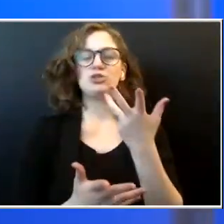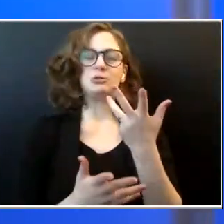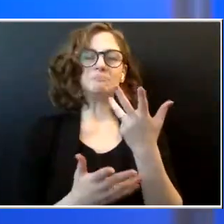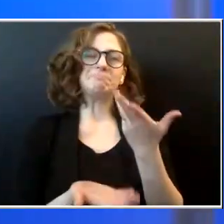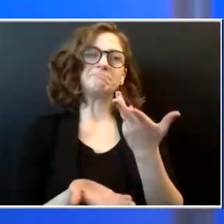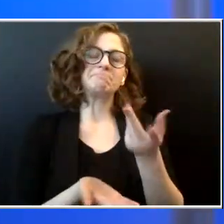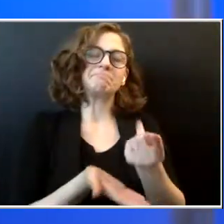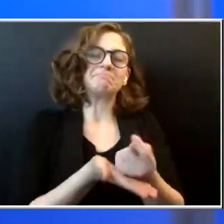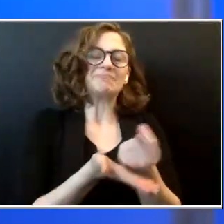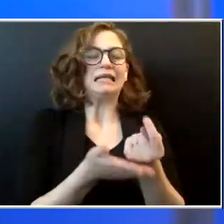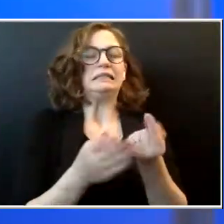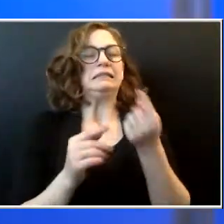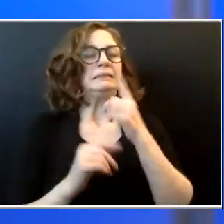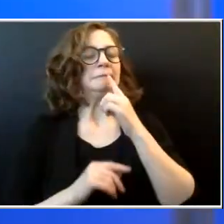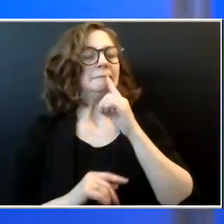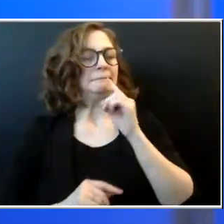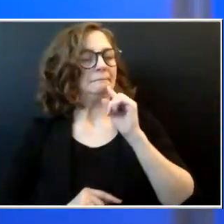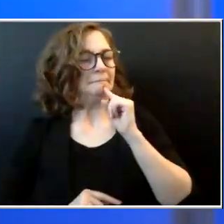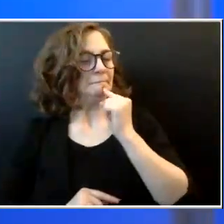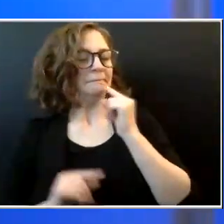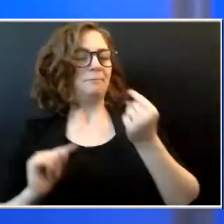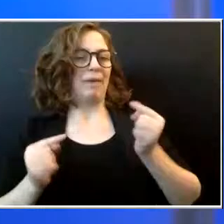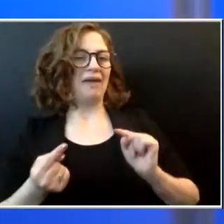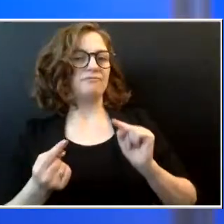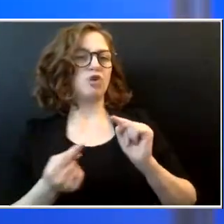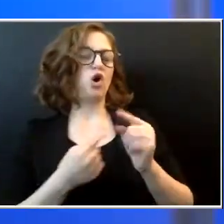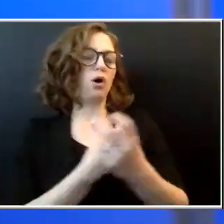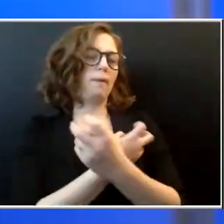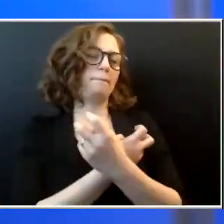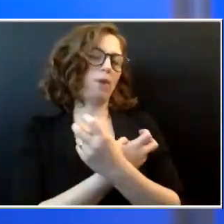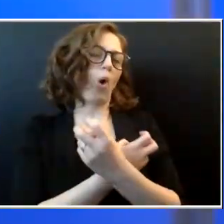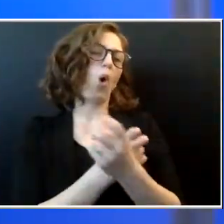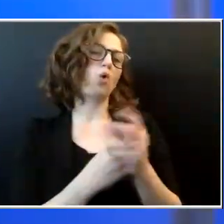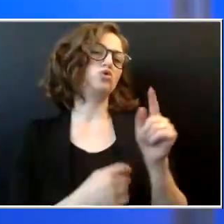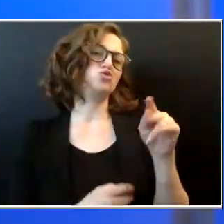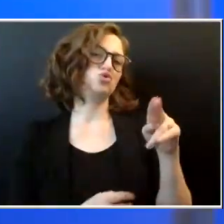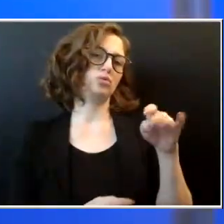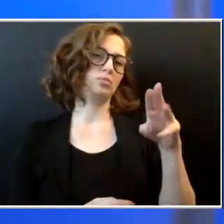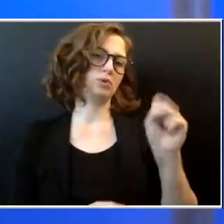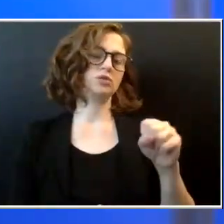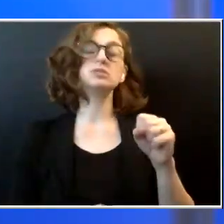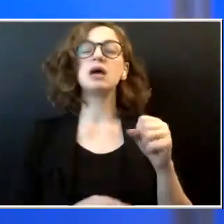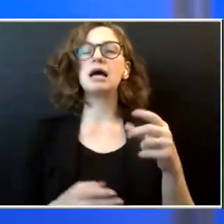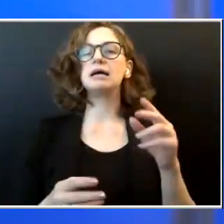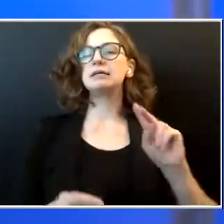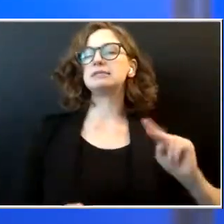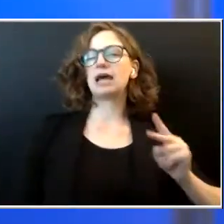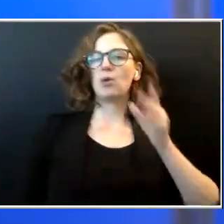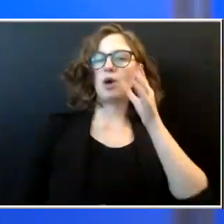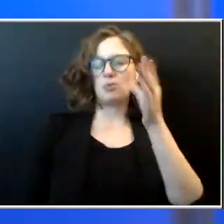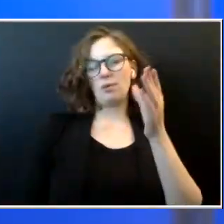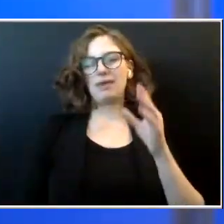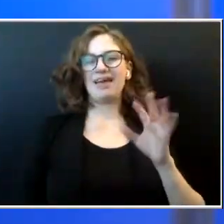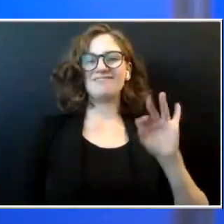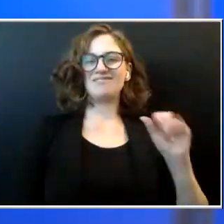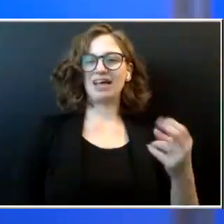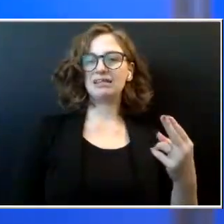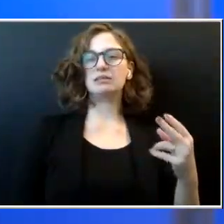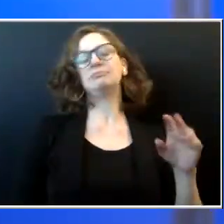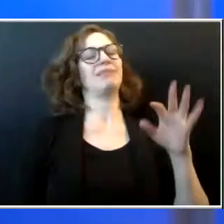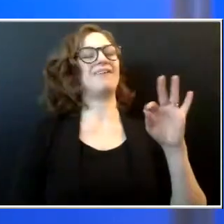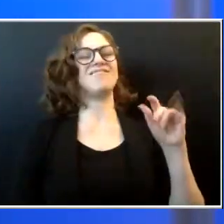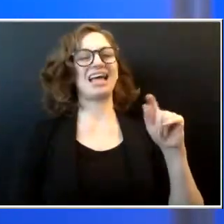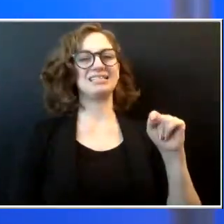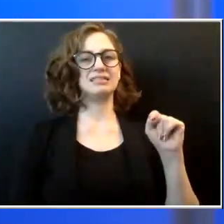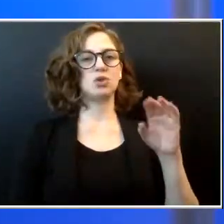trial that's coming out called FAST-02, and this is going to be looking to palliate, again, simple pilot study, 10 patients,